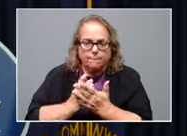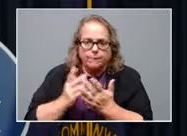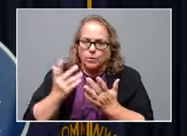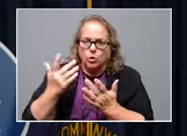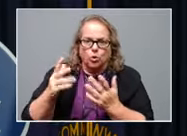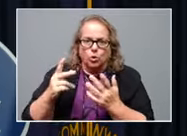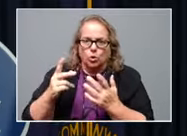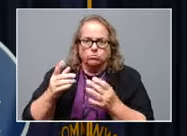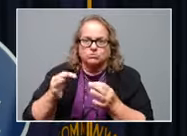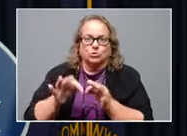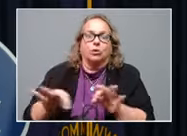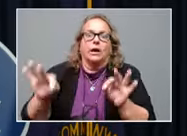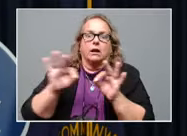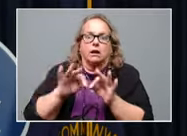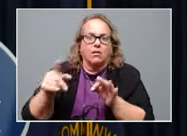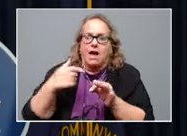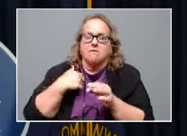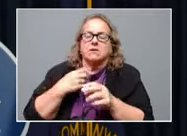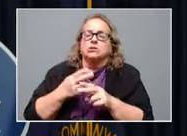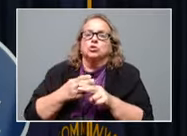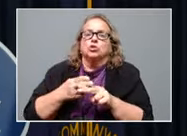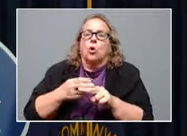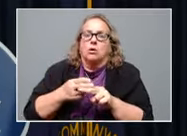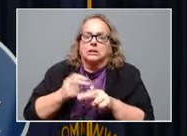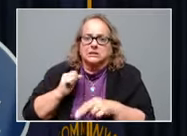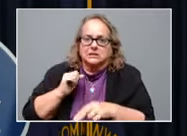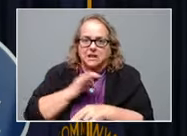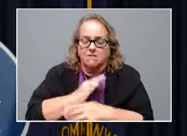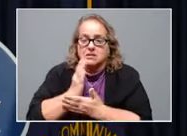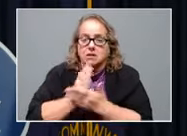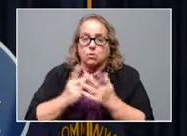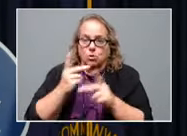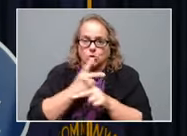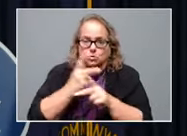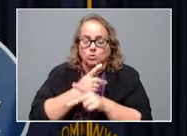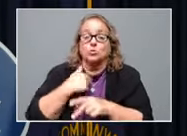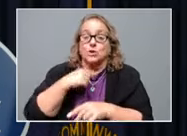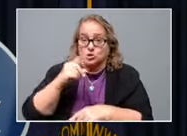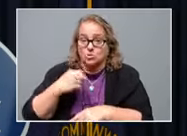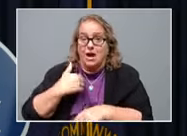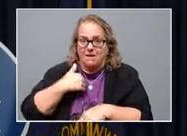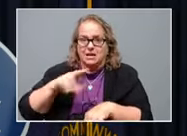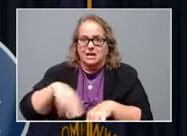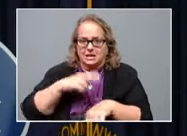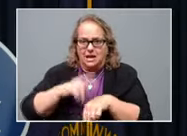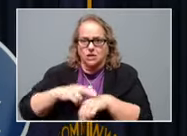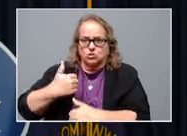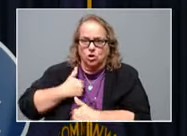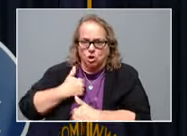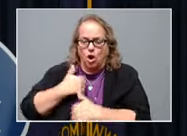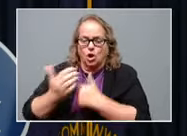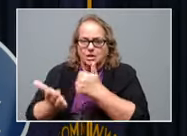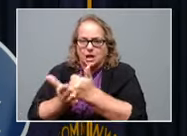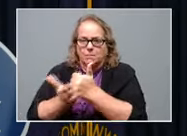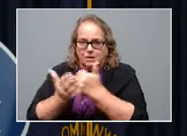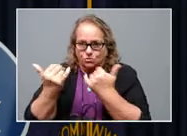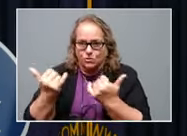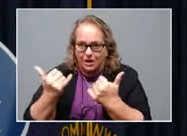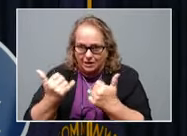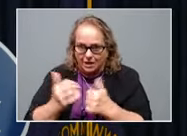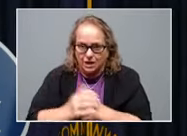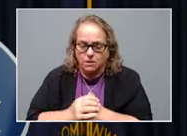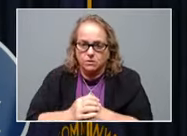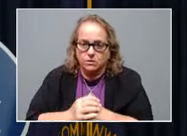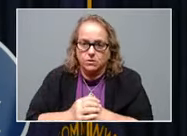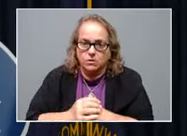and worse. I think in each of those hospitals, we do have National Guard assisting right now. First report